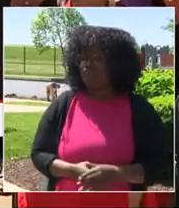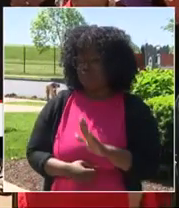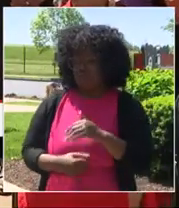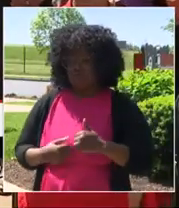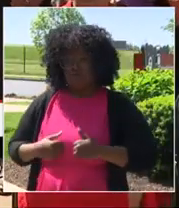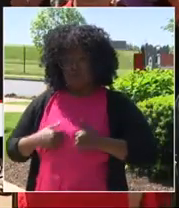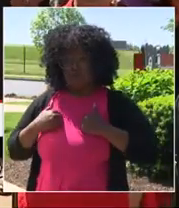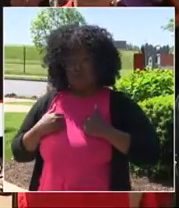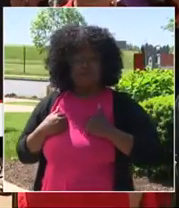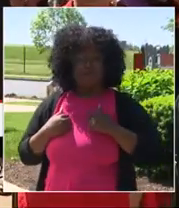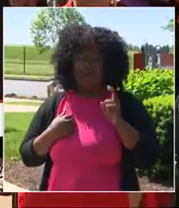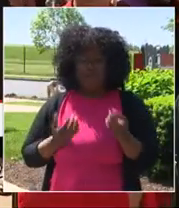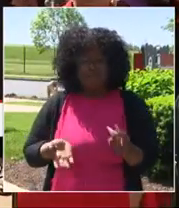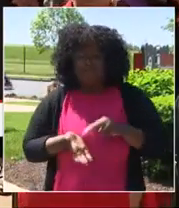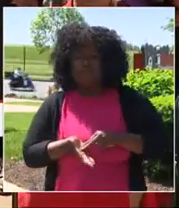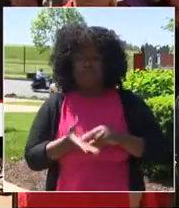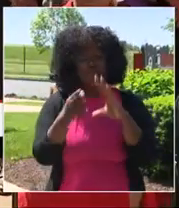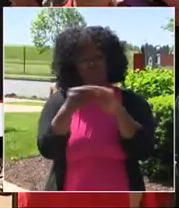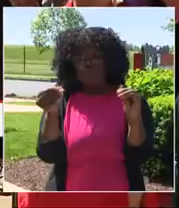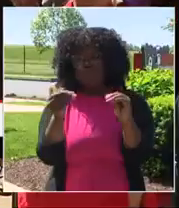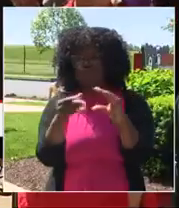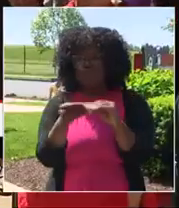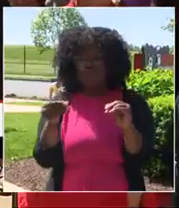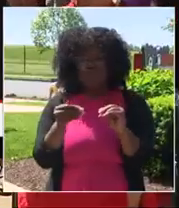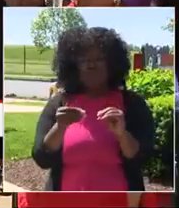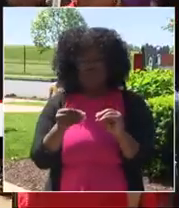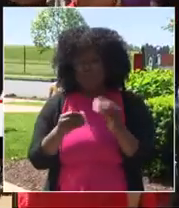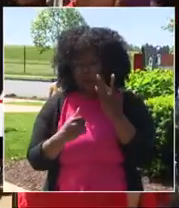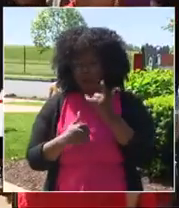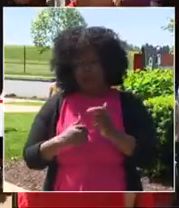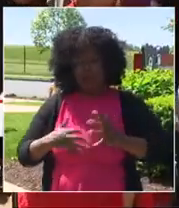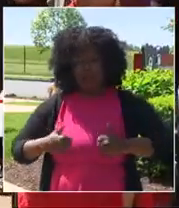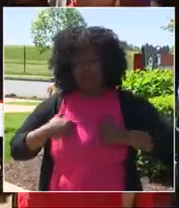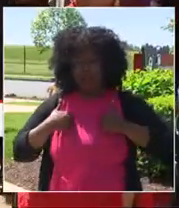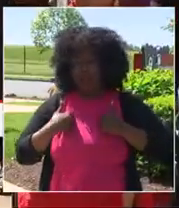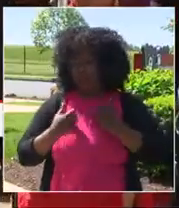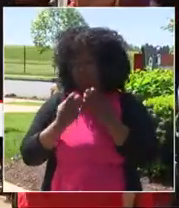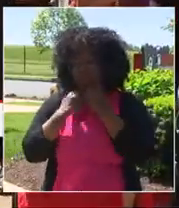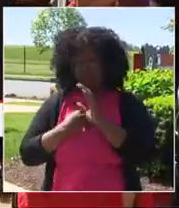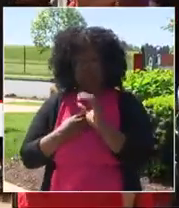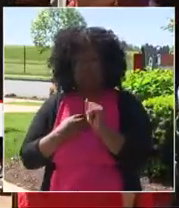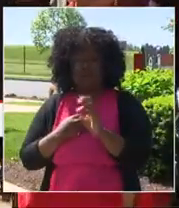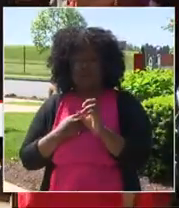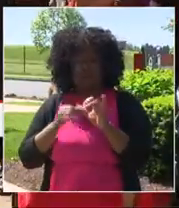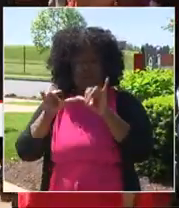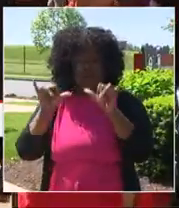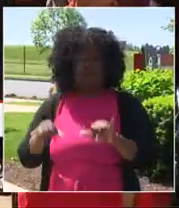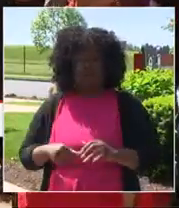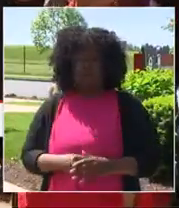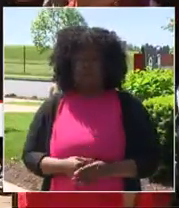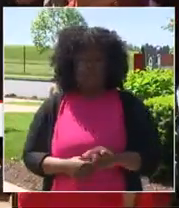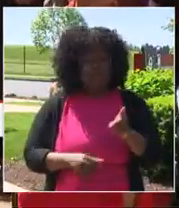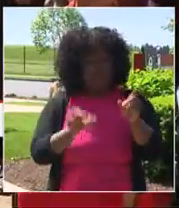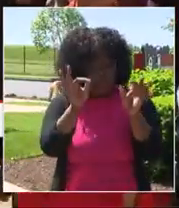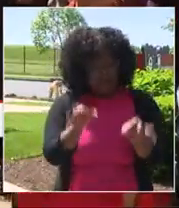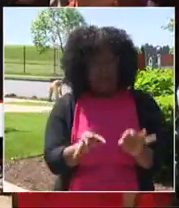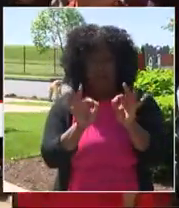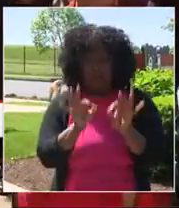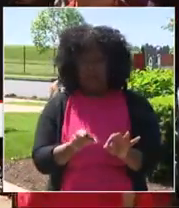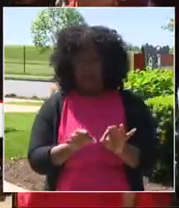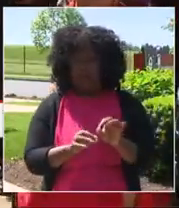up. This is a real threat to their lives, their health care, and the health care system. Absolutely. They need to talk